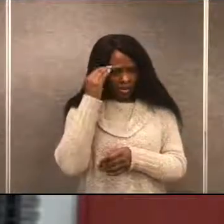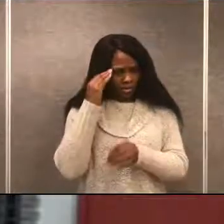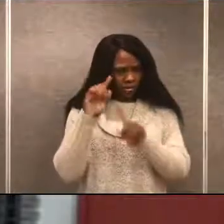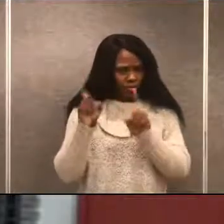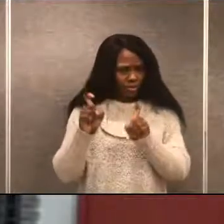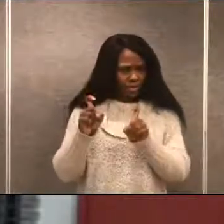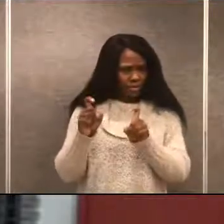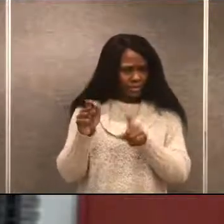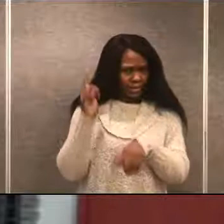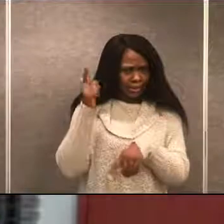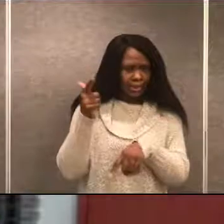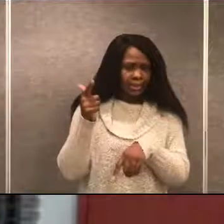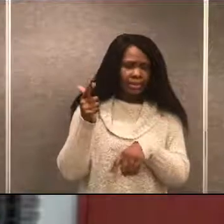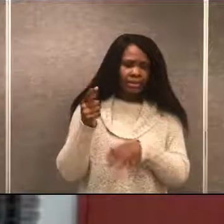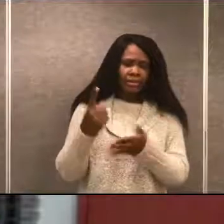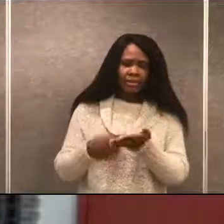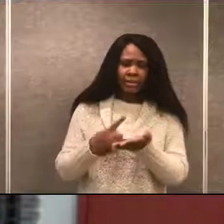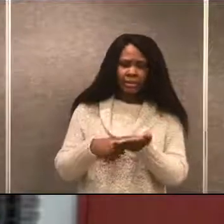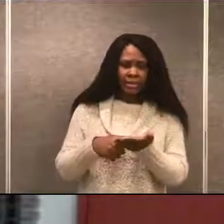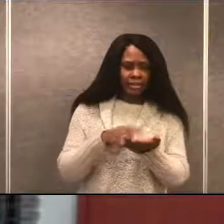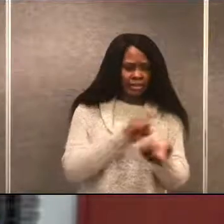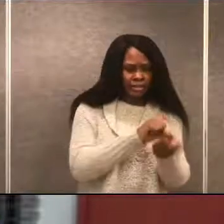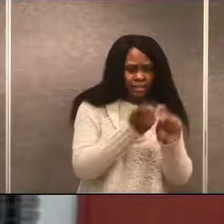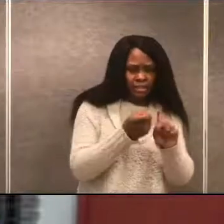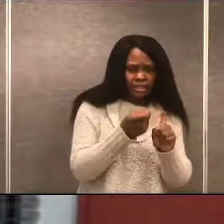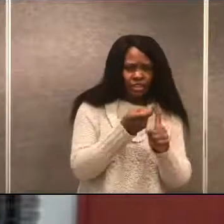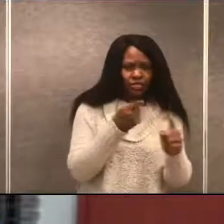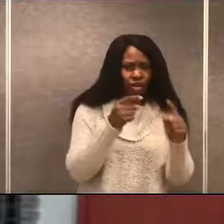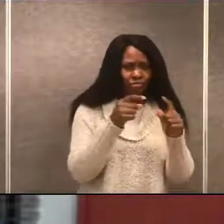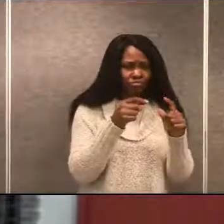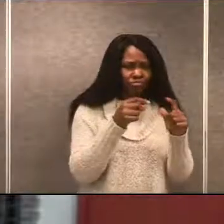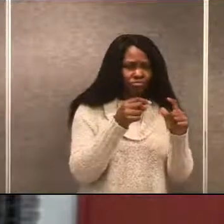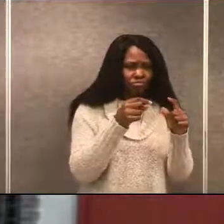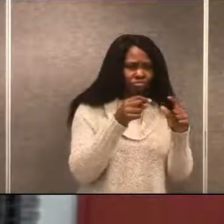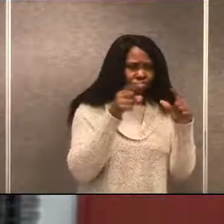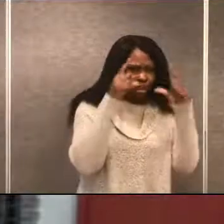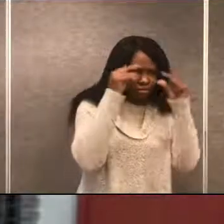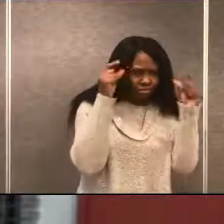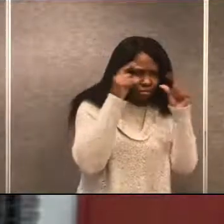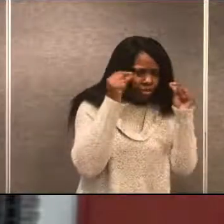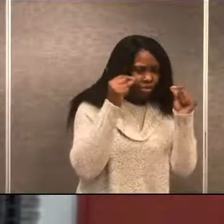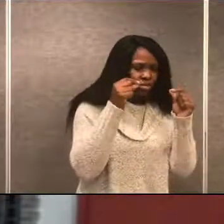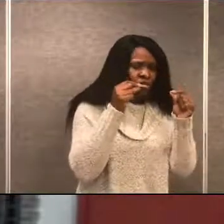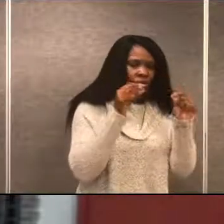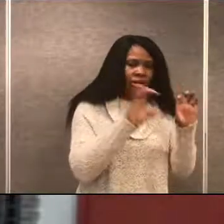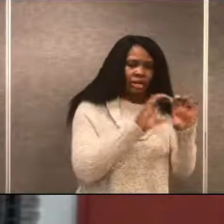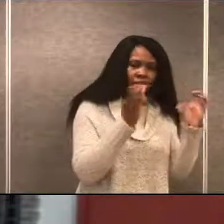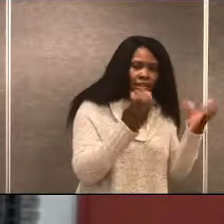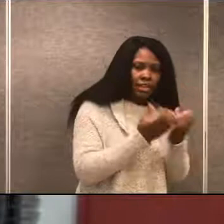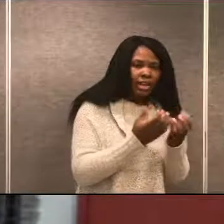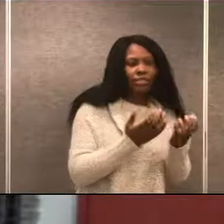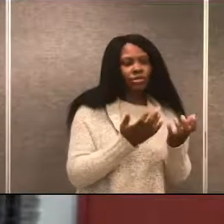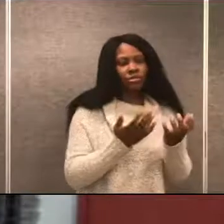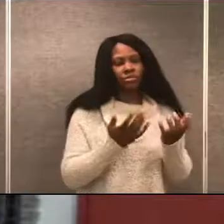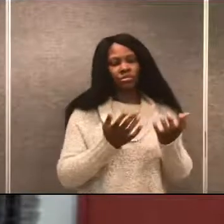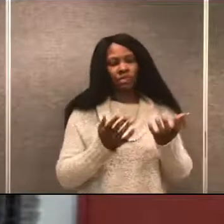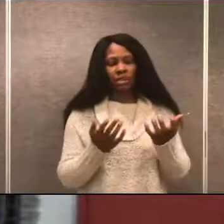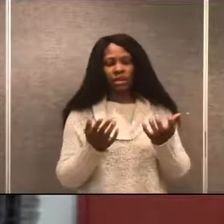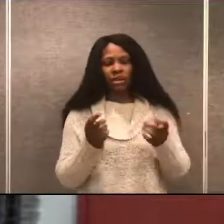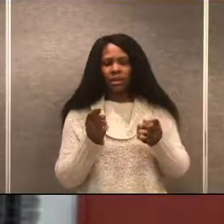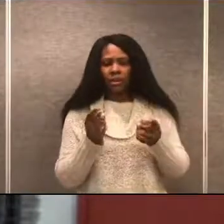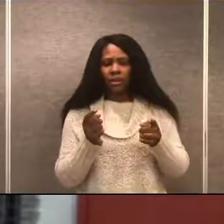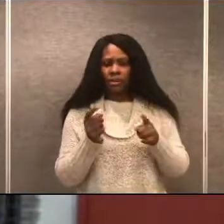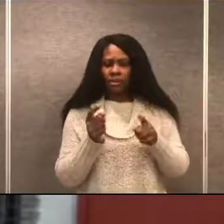talks about this transition from Google Classroom to what would be Schoology, and something that hasn't happened yet, but we